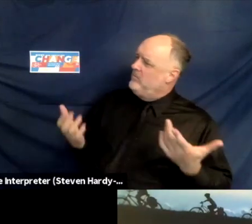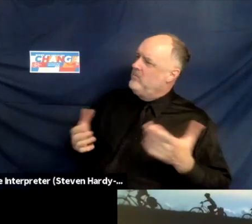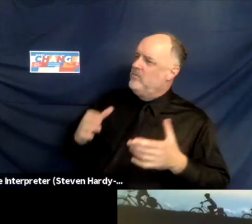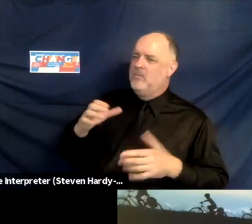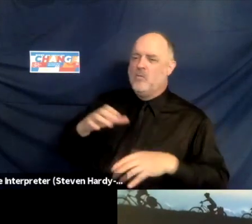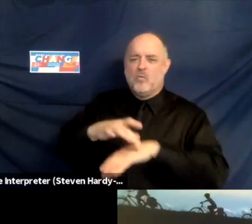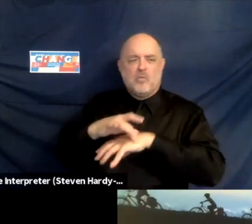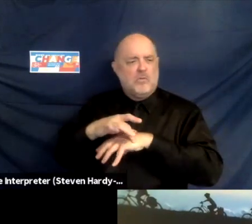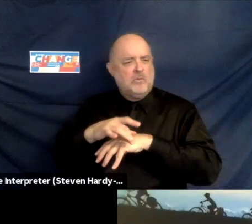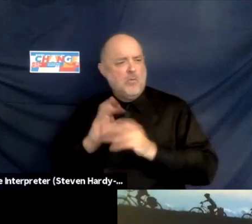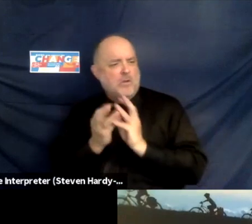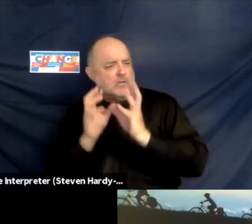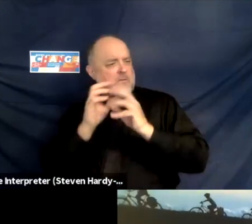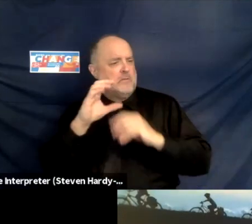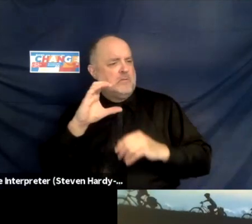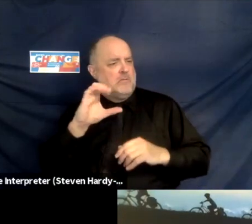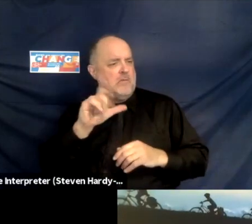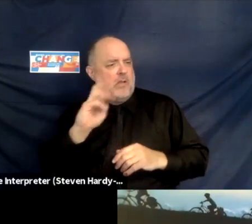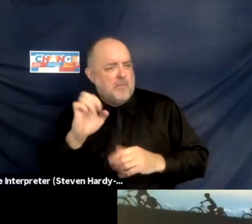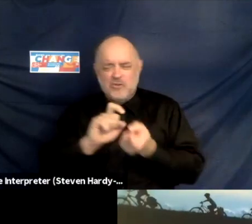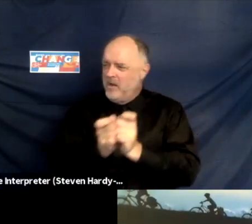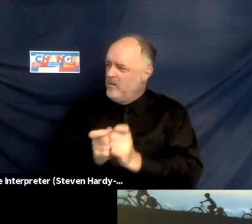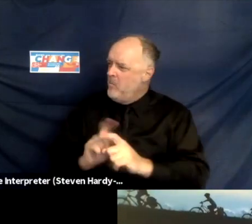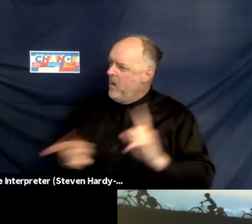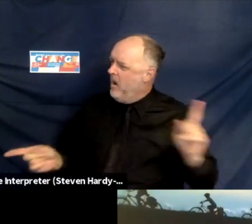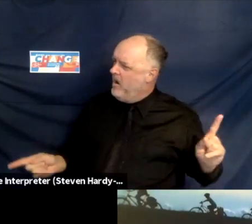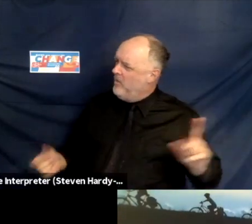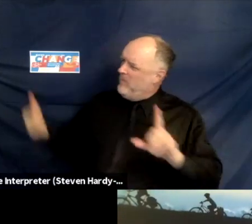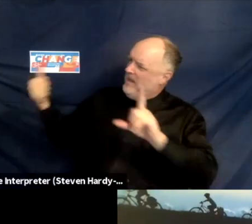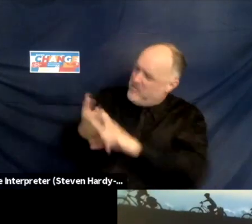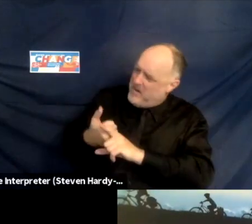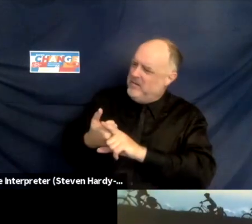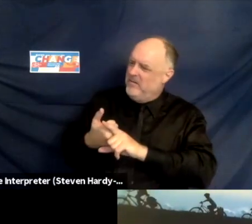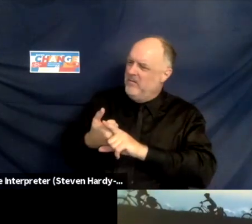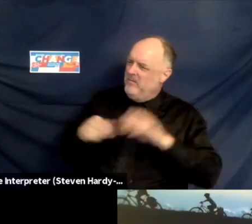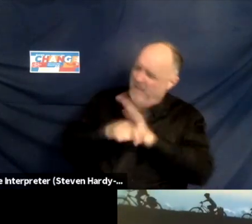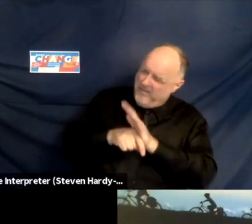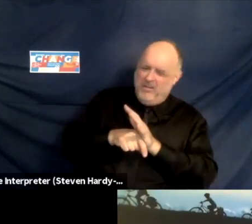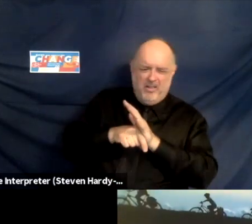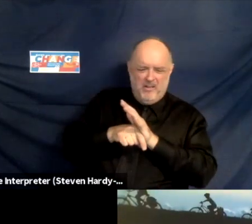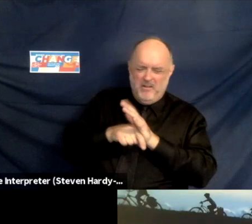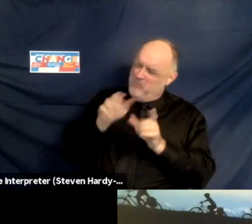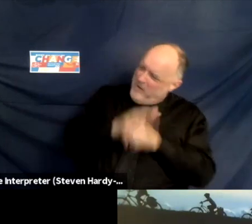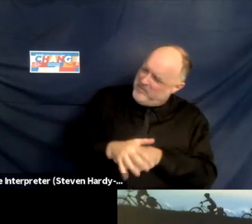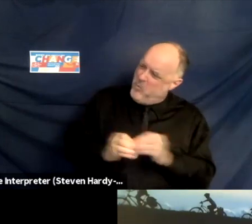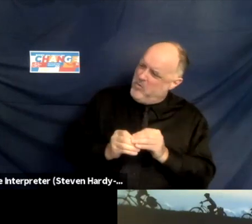So you go to these neighborhoods and you see higher levels of asthma. As such, I think that anytime we